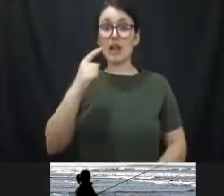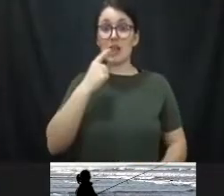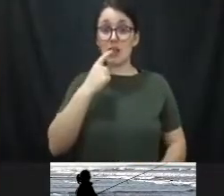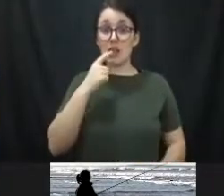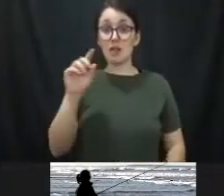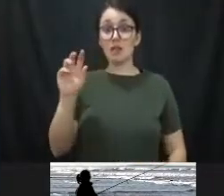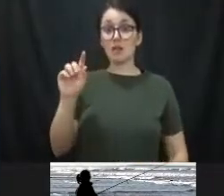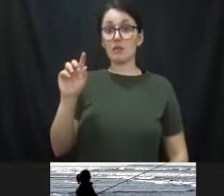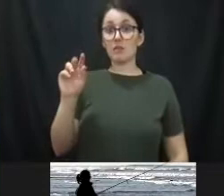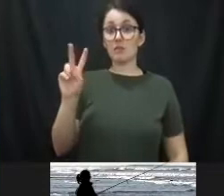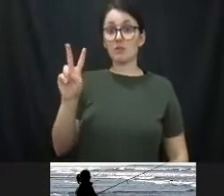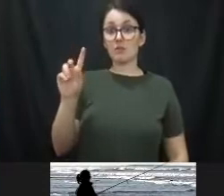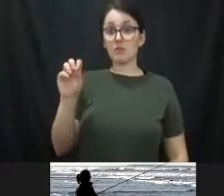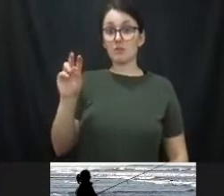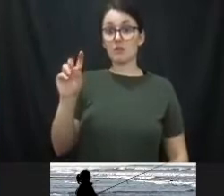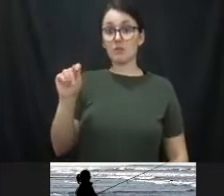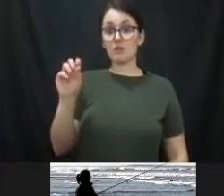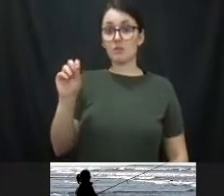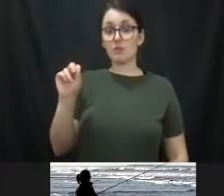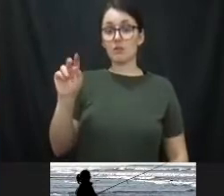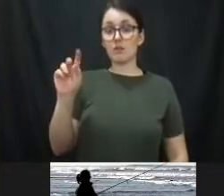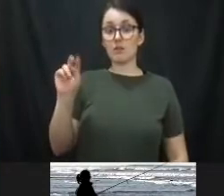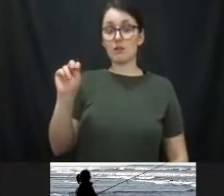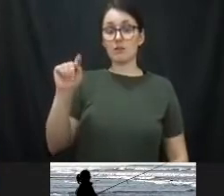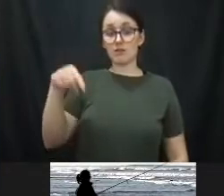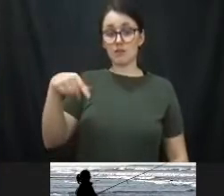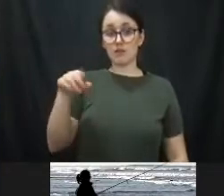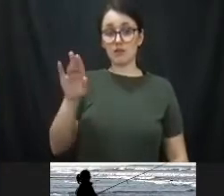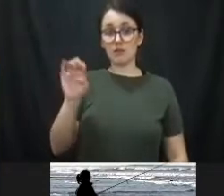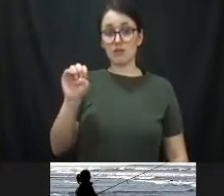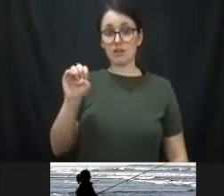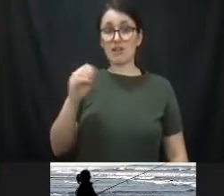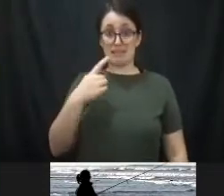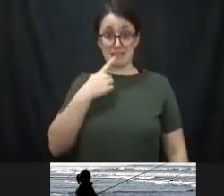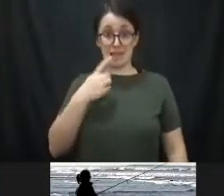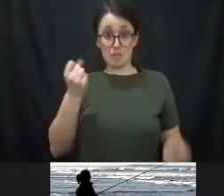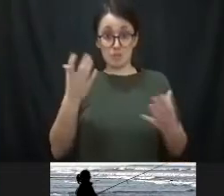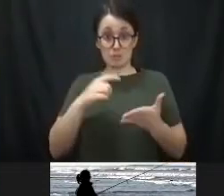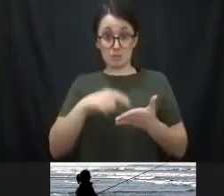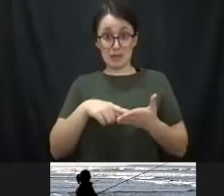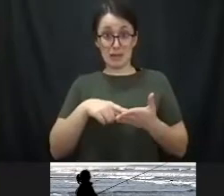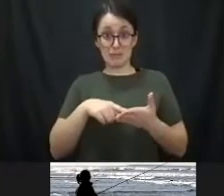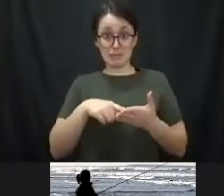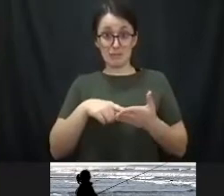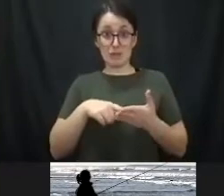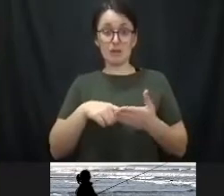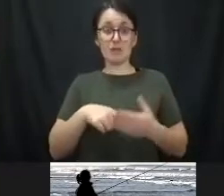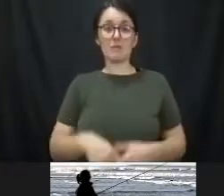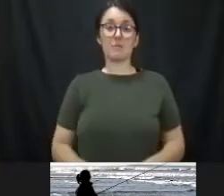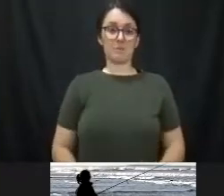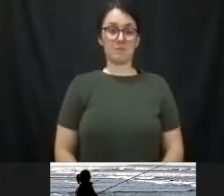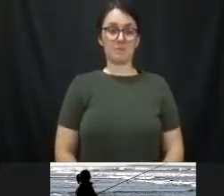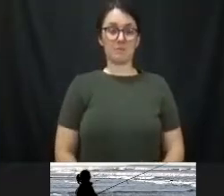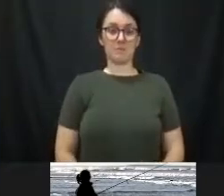Can you imagine if you had a 2-ton tongue? Say that 10 times. Say 2-ton tongue,